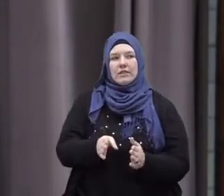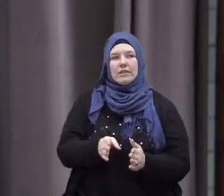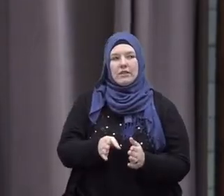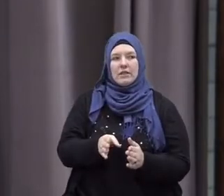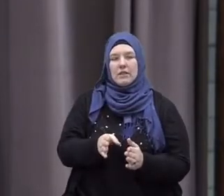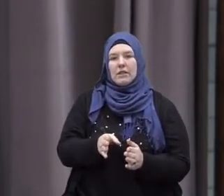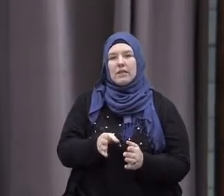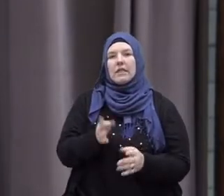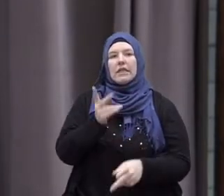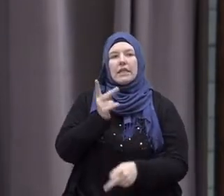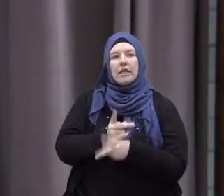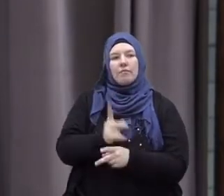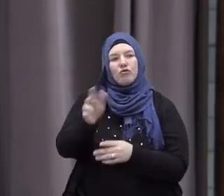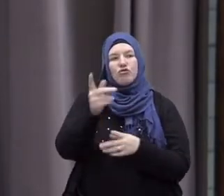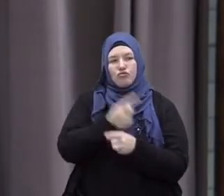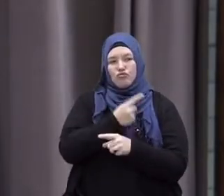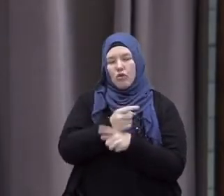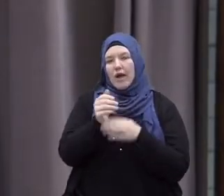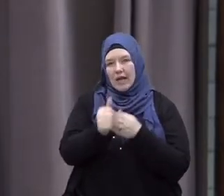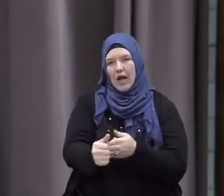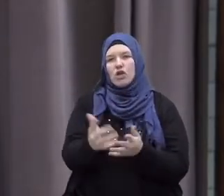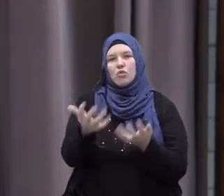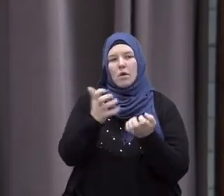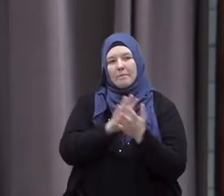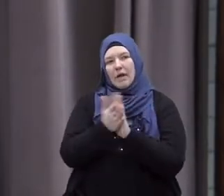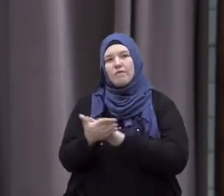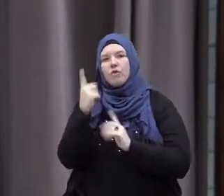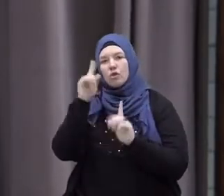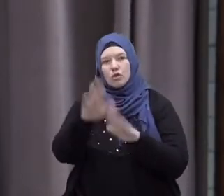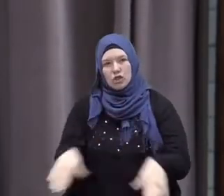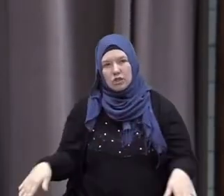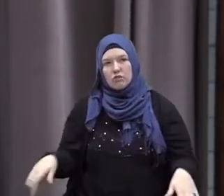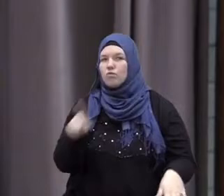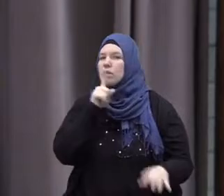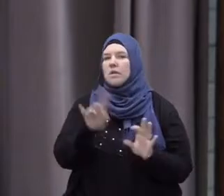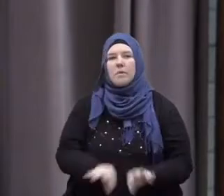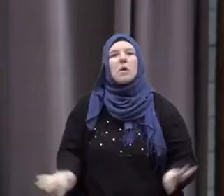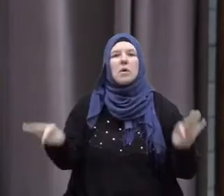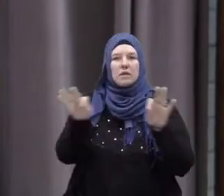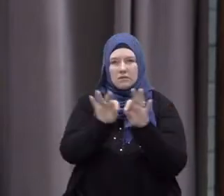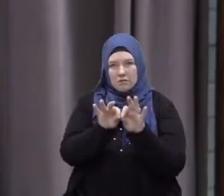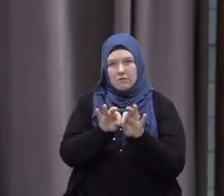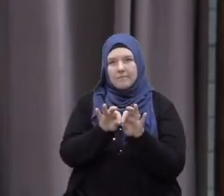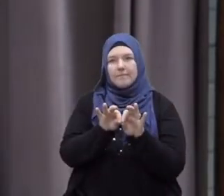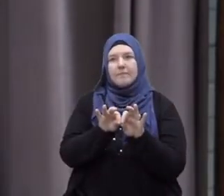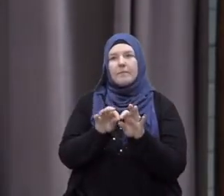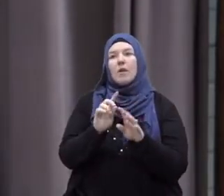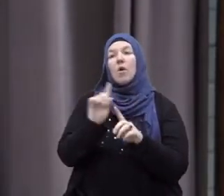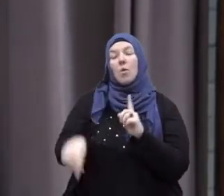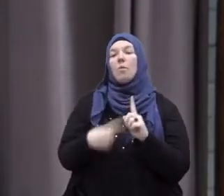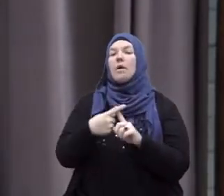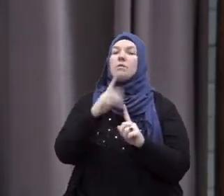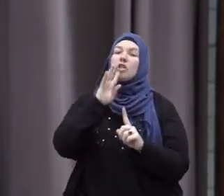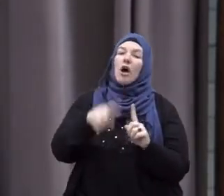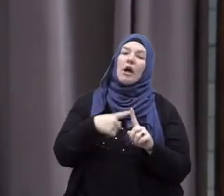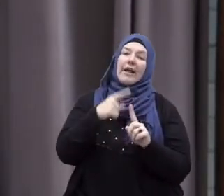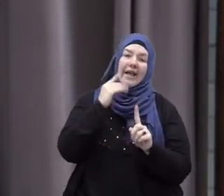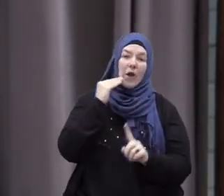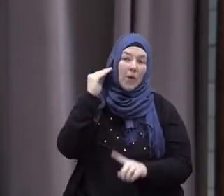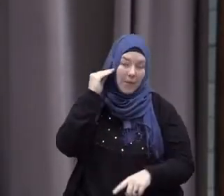the righteous guide that you want to be for your children. This is very important. So when we talk at